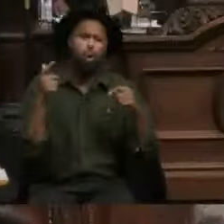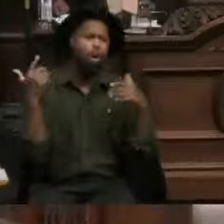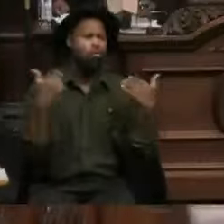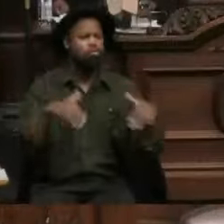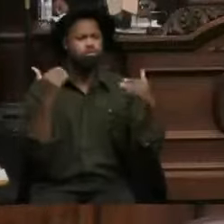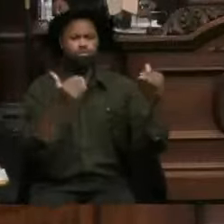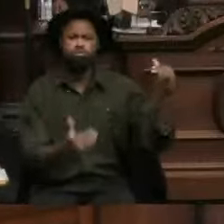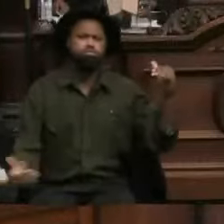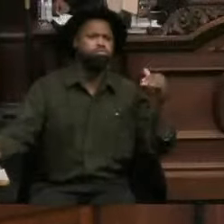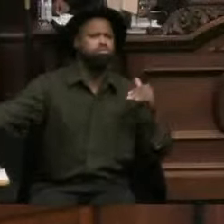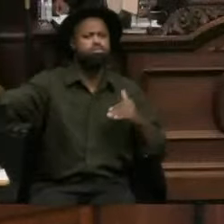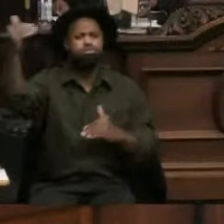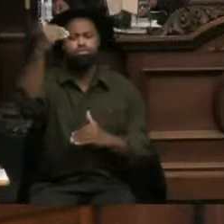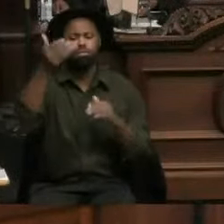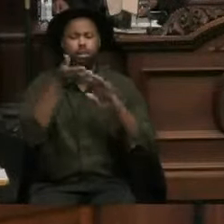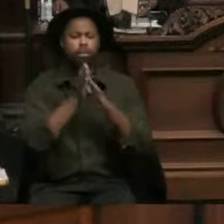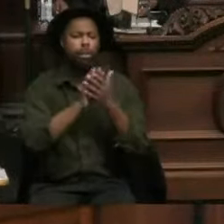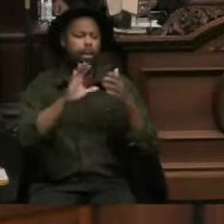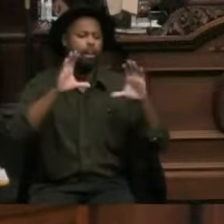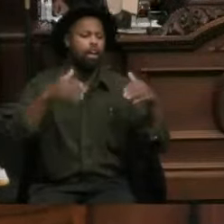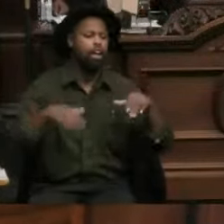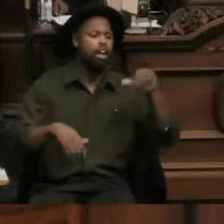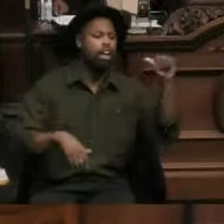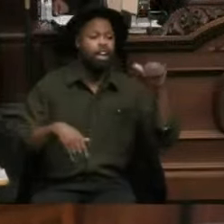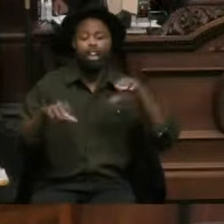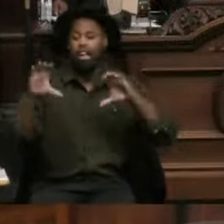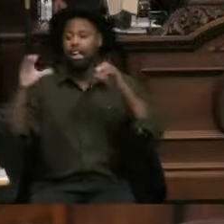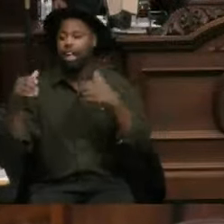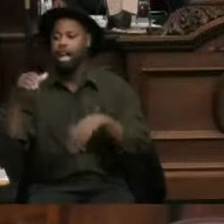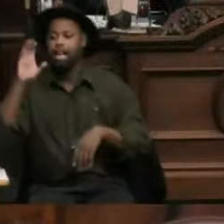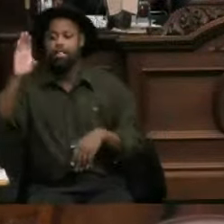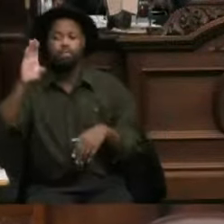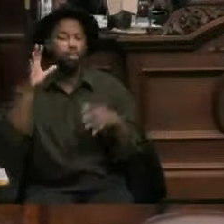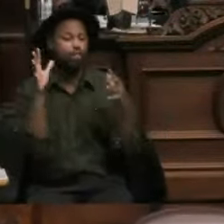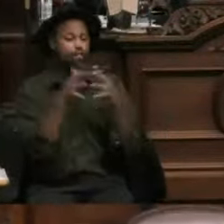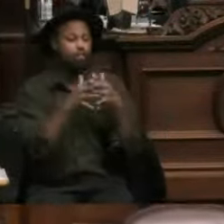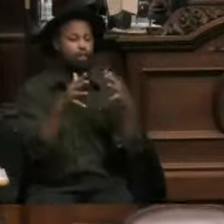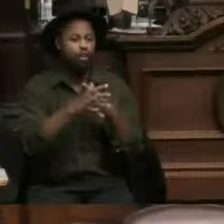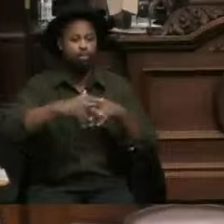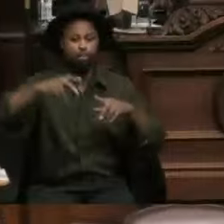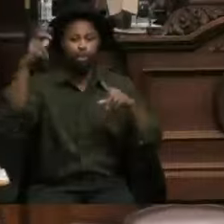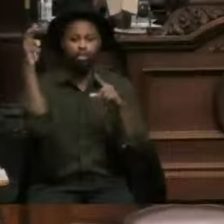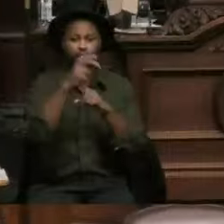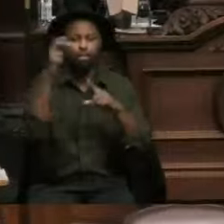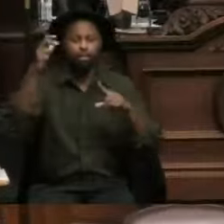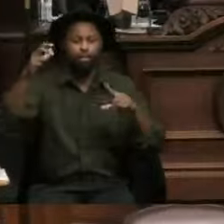year and became Class A and Class B football champions.